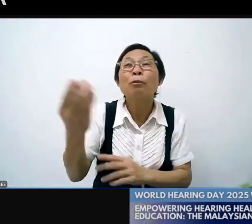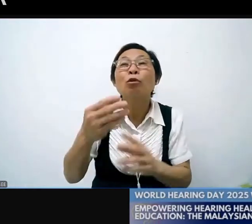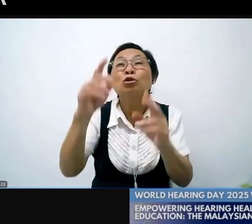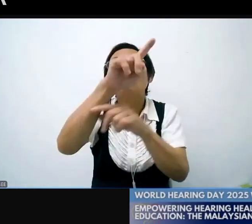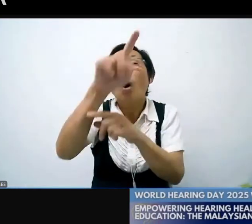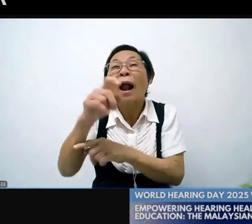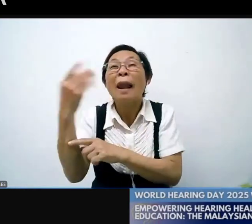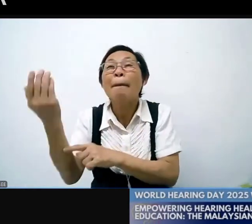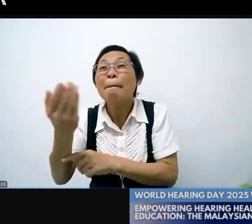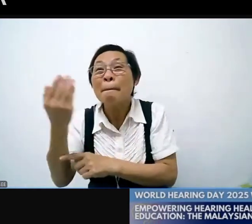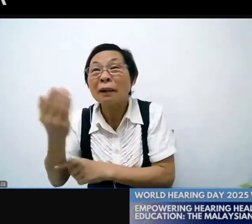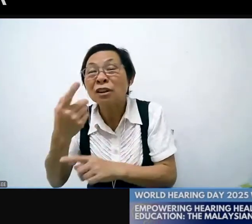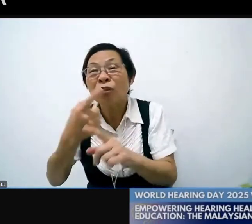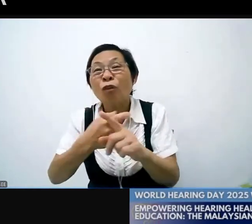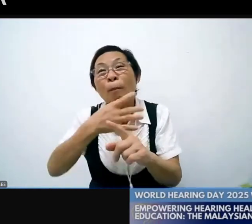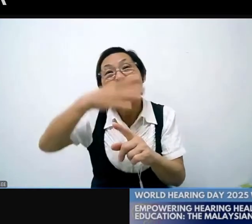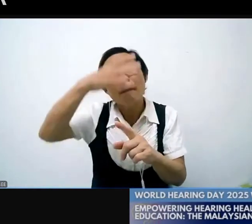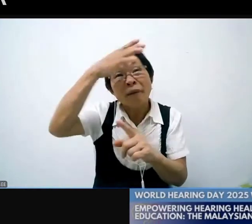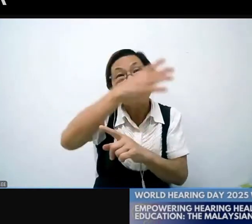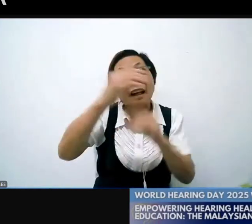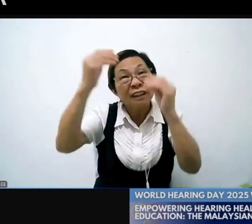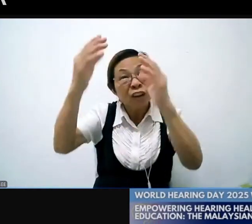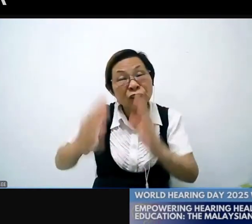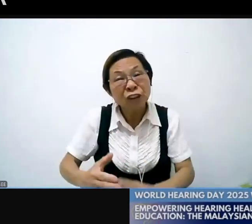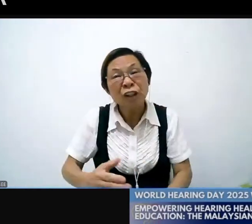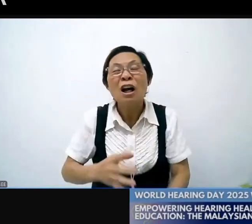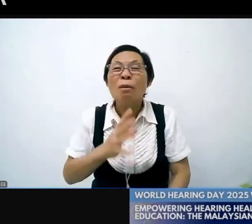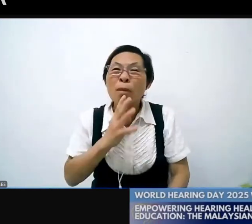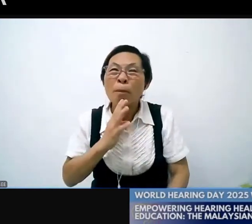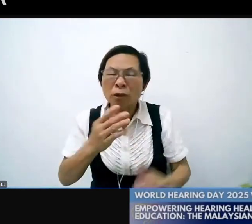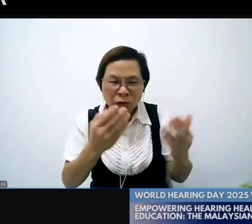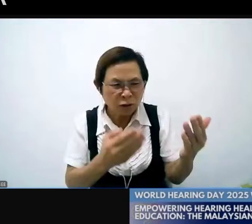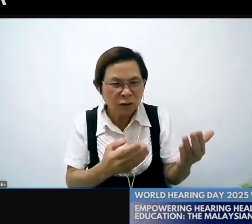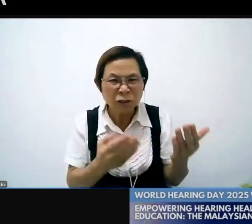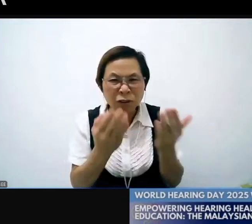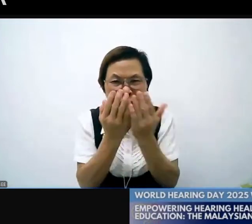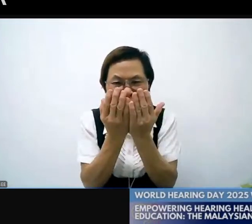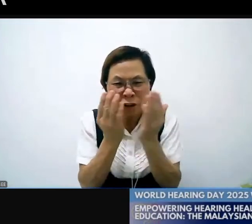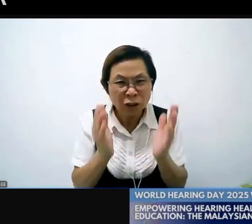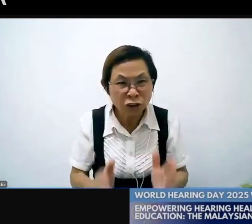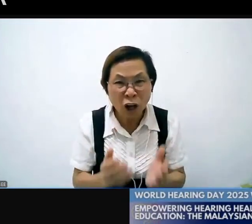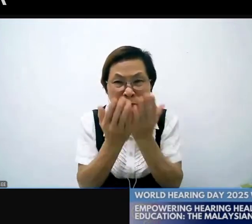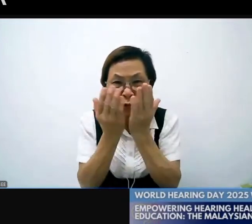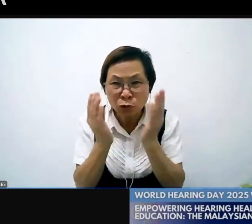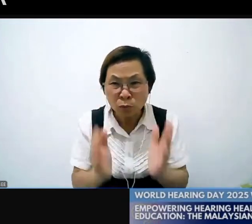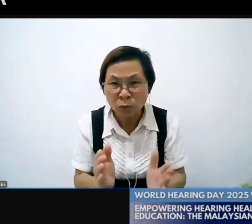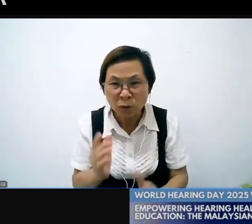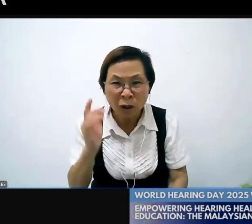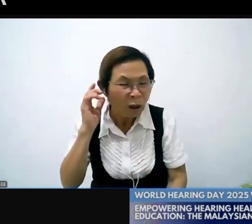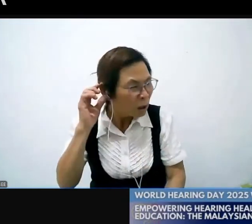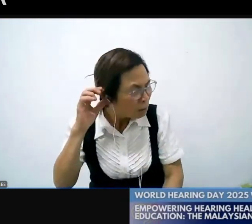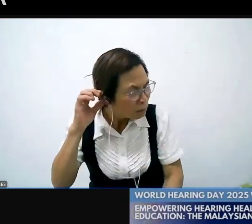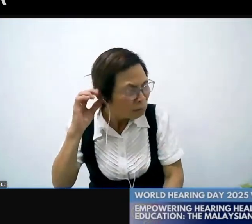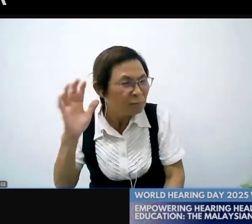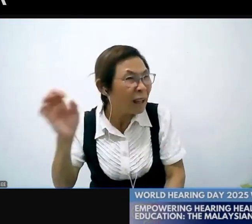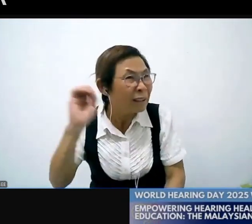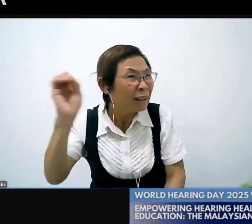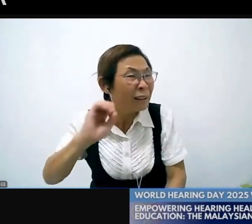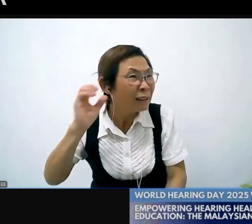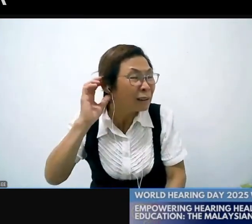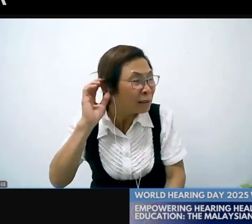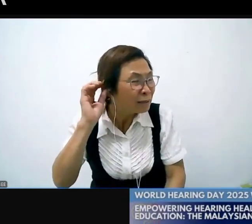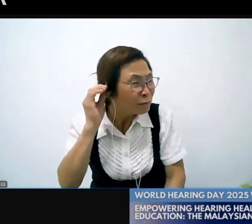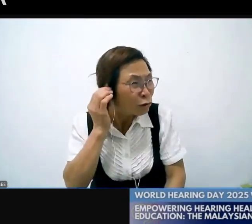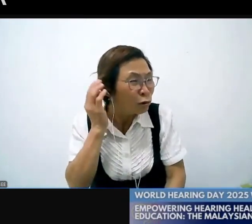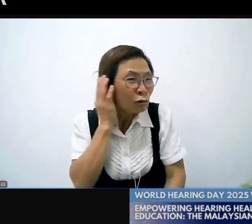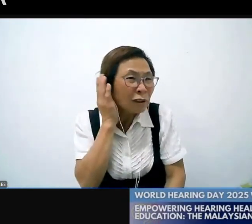mention about the child who has no ears, meaning there will no pinna, no opening of the